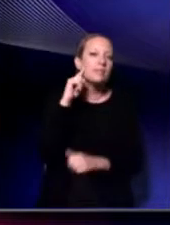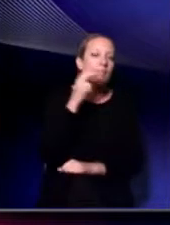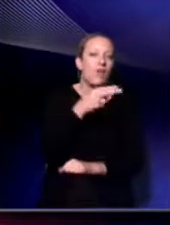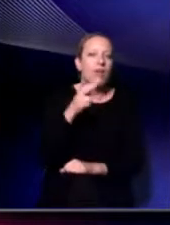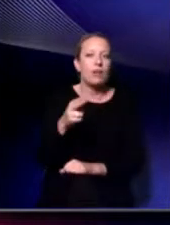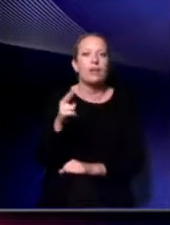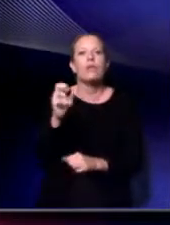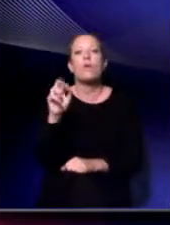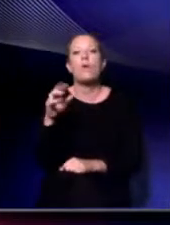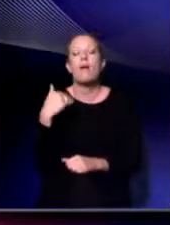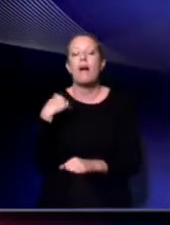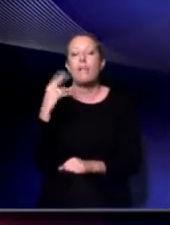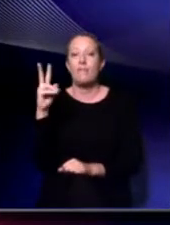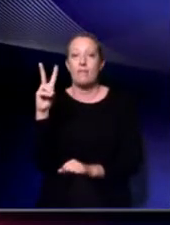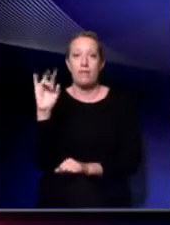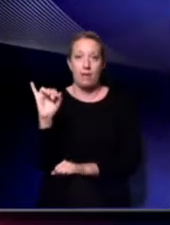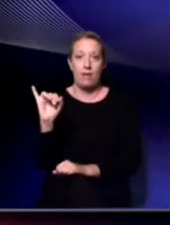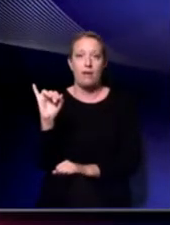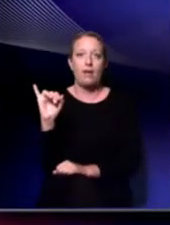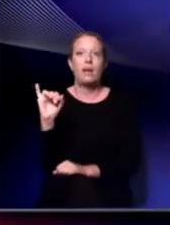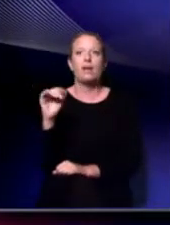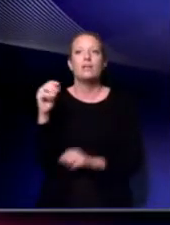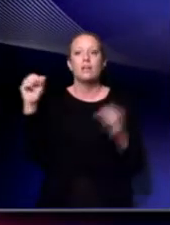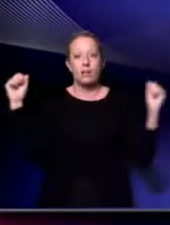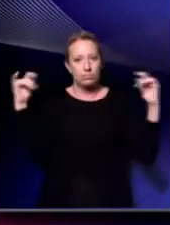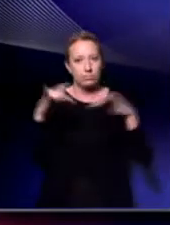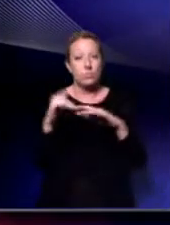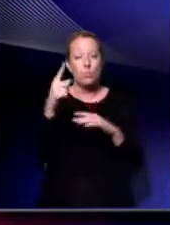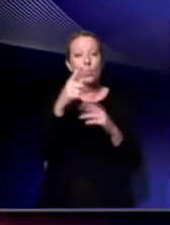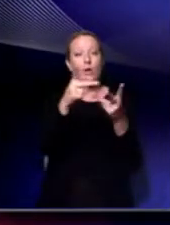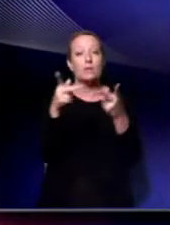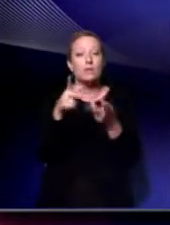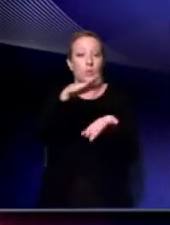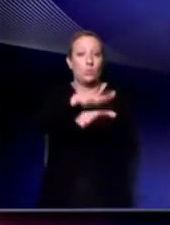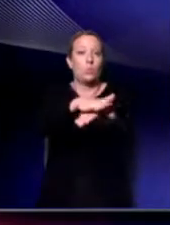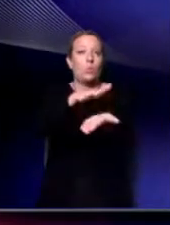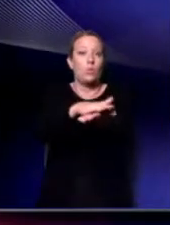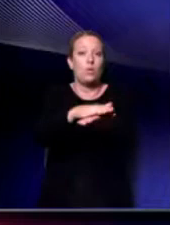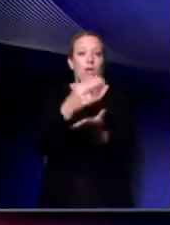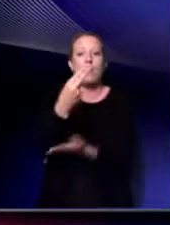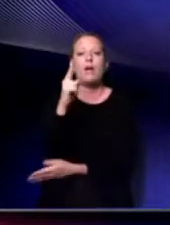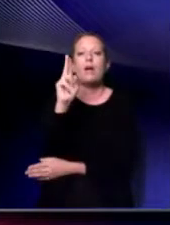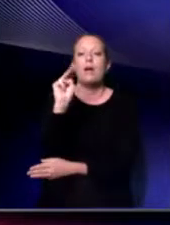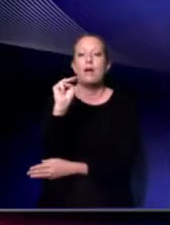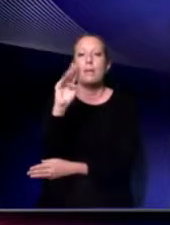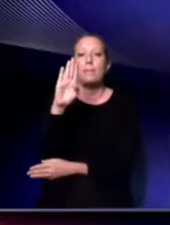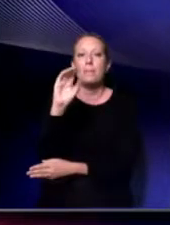and hard of hearing, to be on a single site in actually the Humboldt Unified School District.